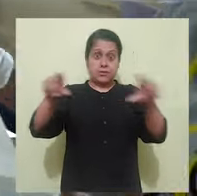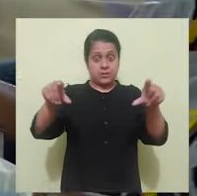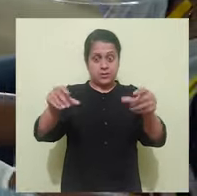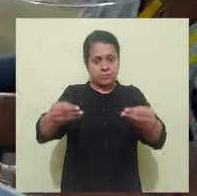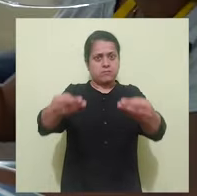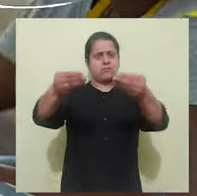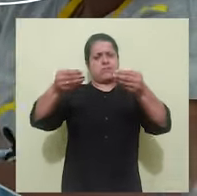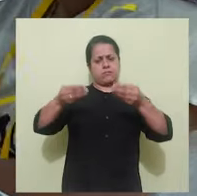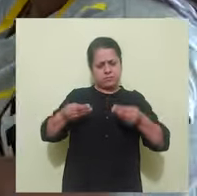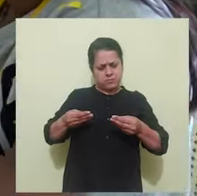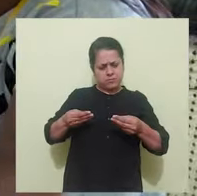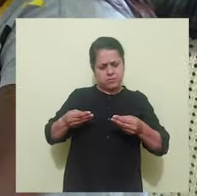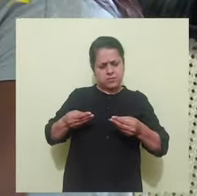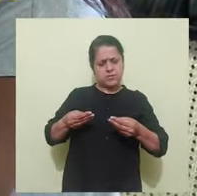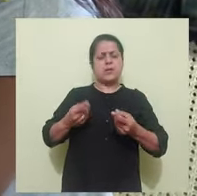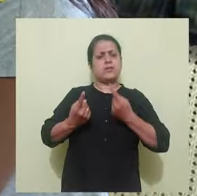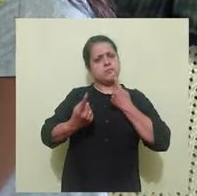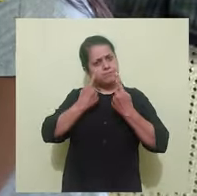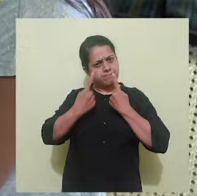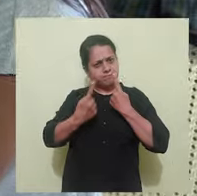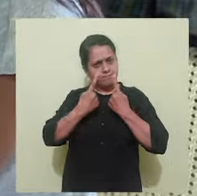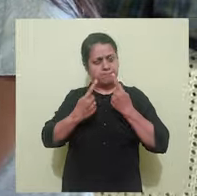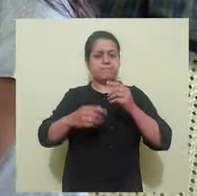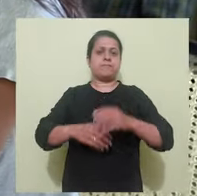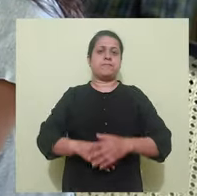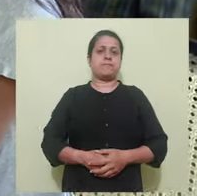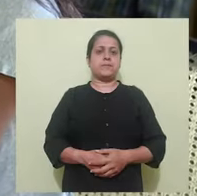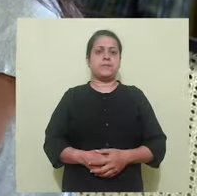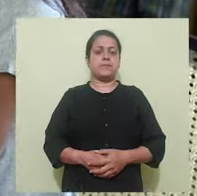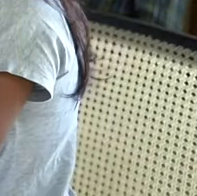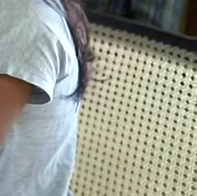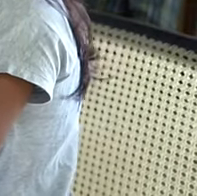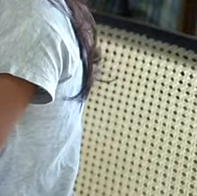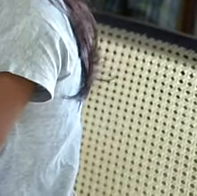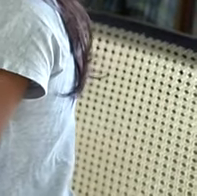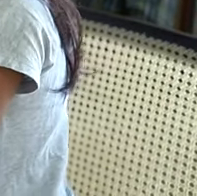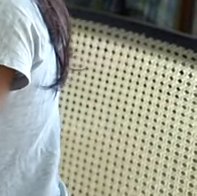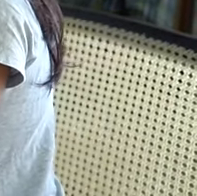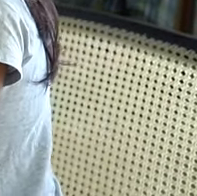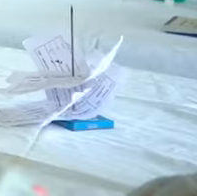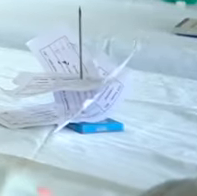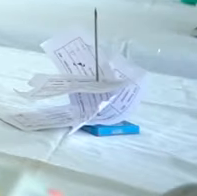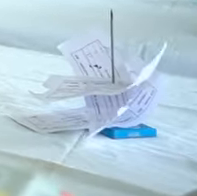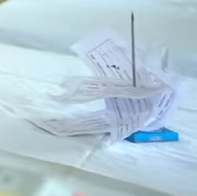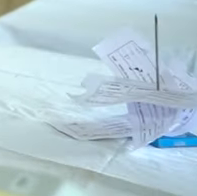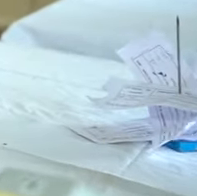The third polling officer takes the slip and checks the mark on your fingernail.